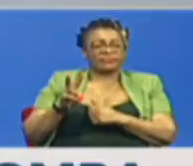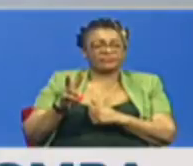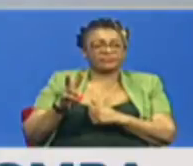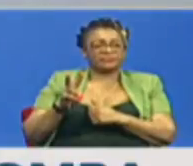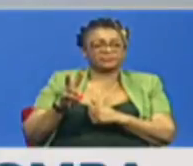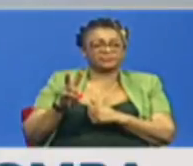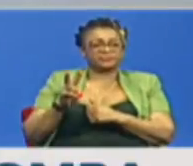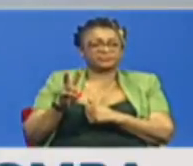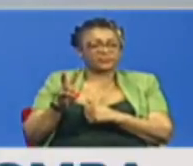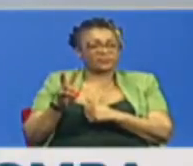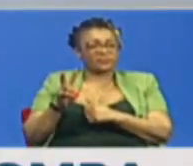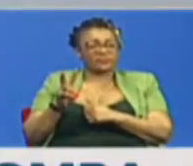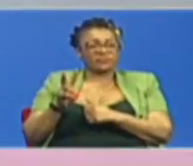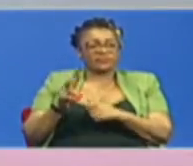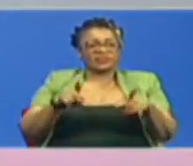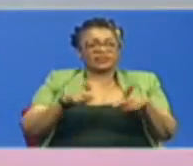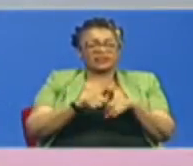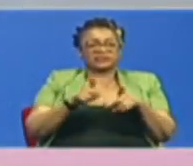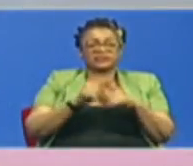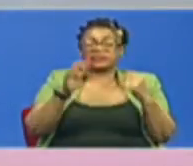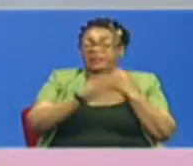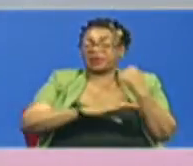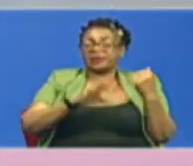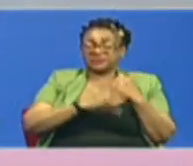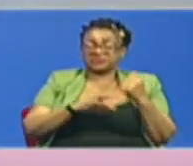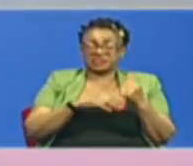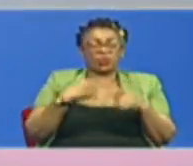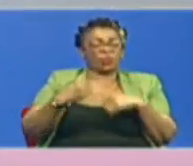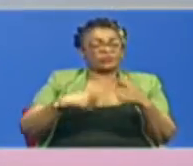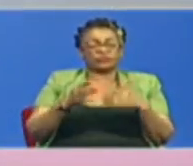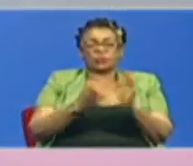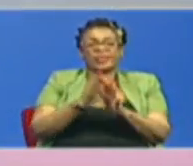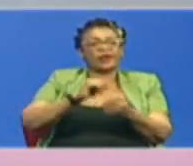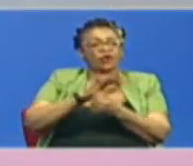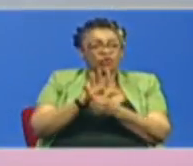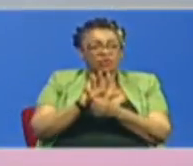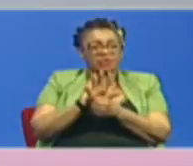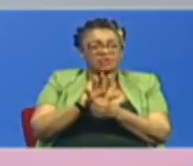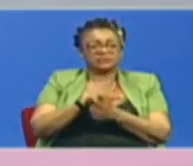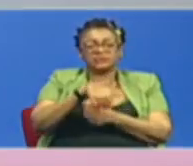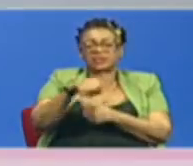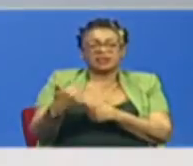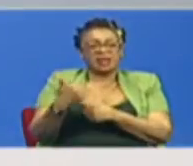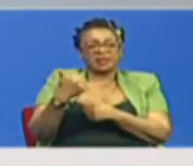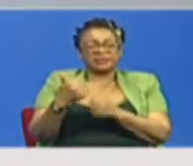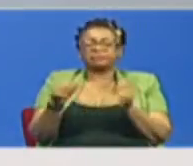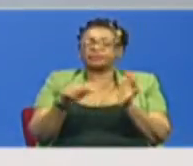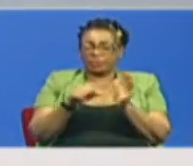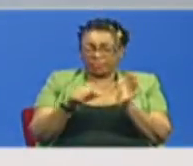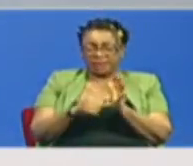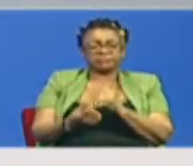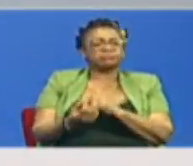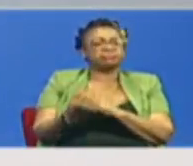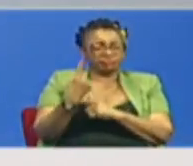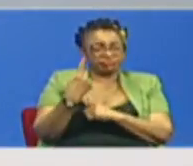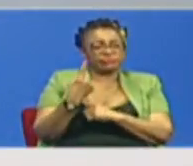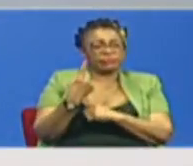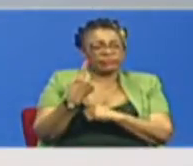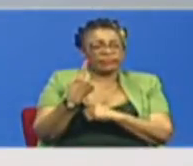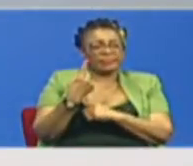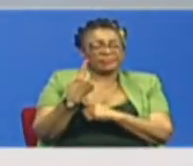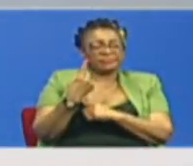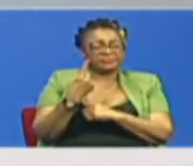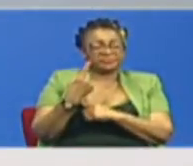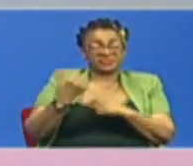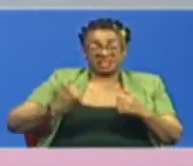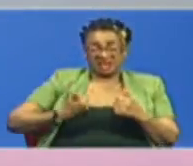And as the country is ravaged by the coronavirus, another silent epidemic is creeping up, that of teen pregnancies